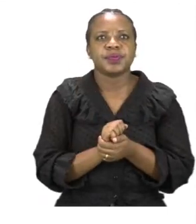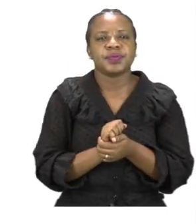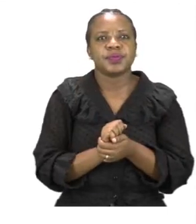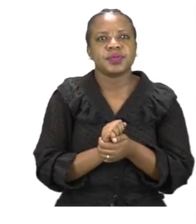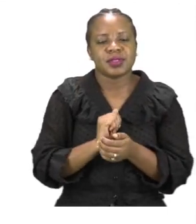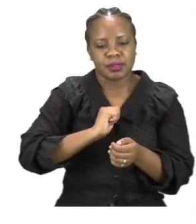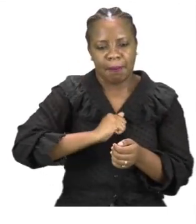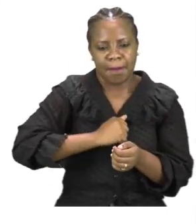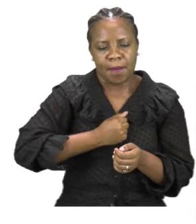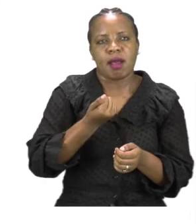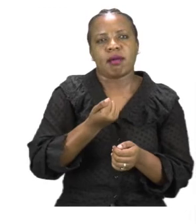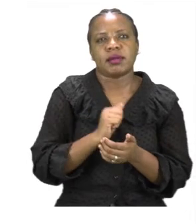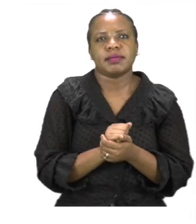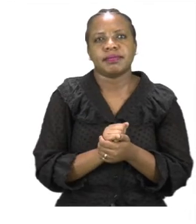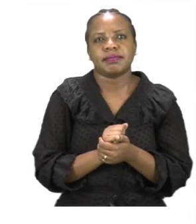Mine,